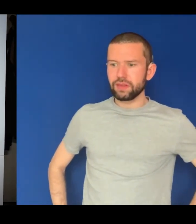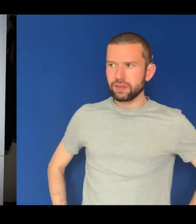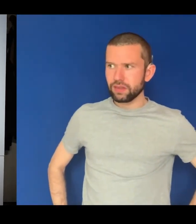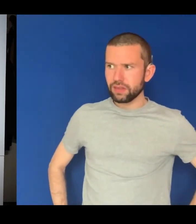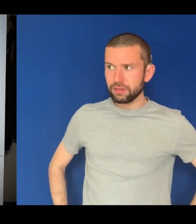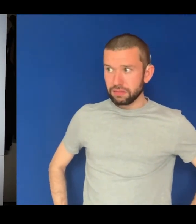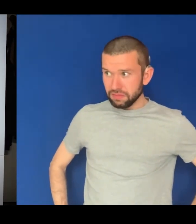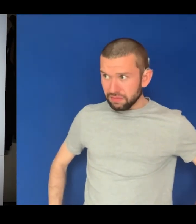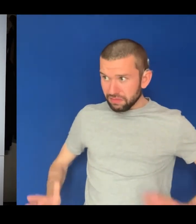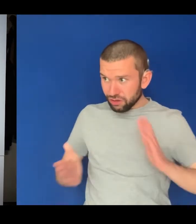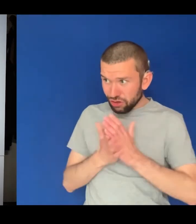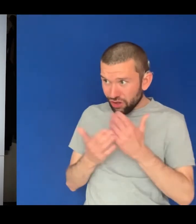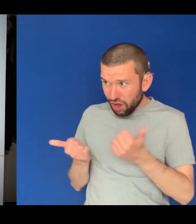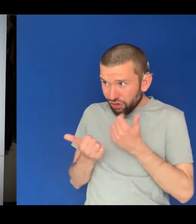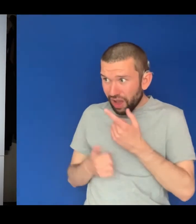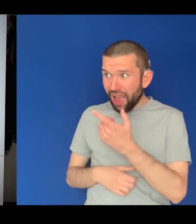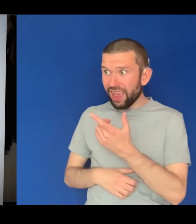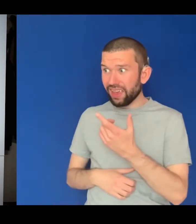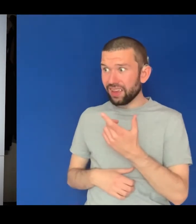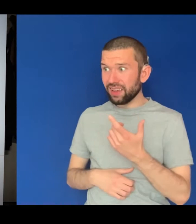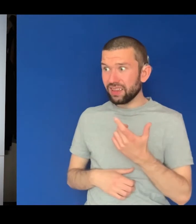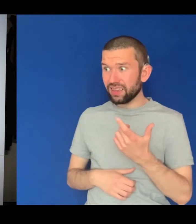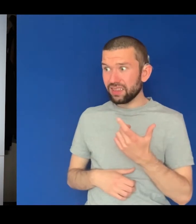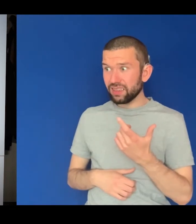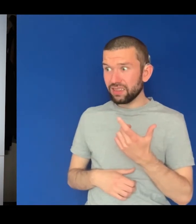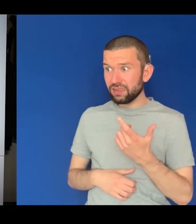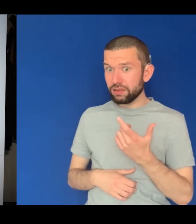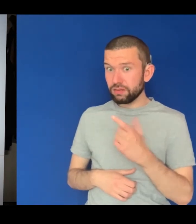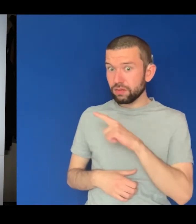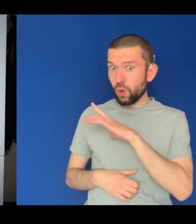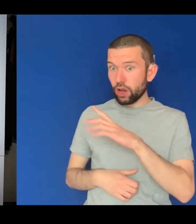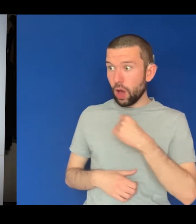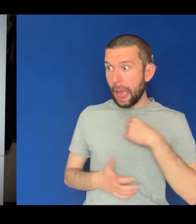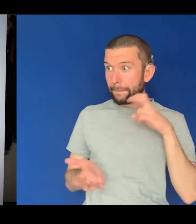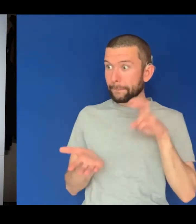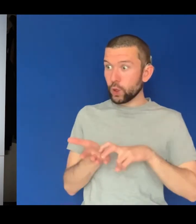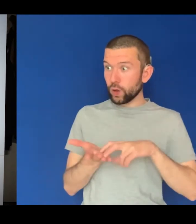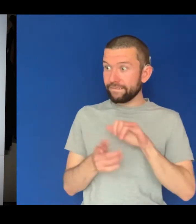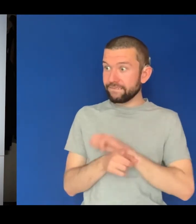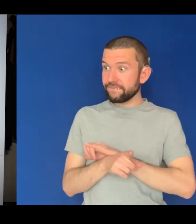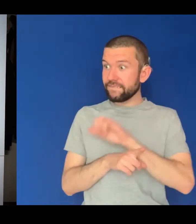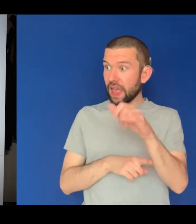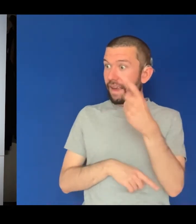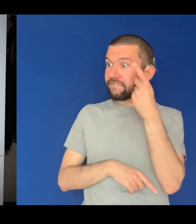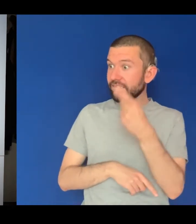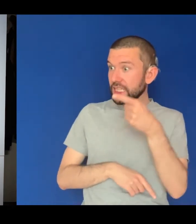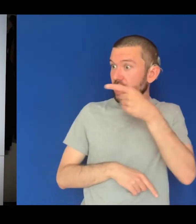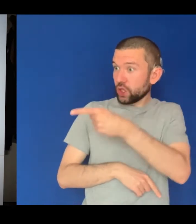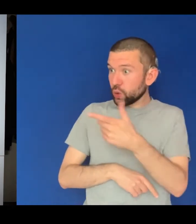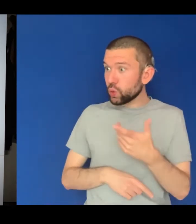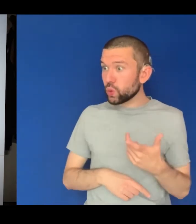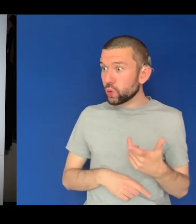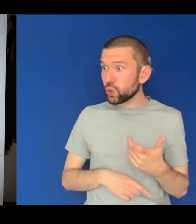Are you sure we're okay? What about book a flight back this week?